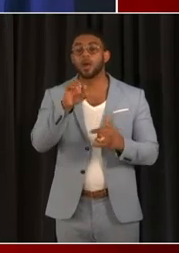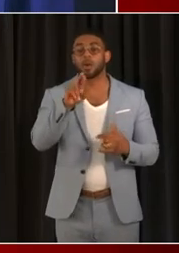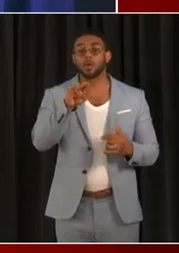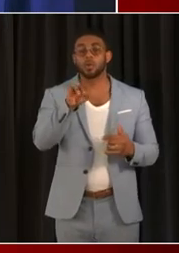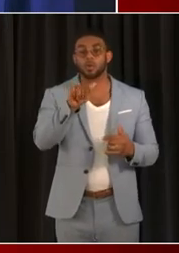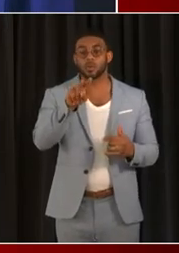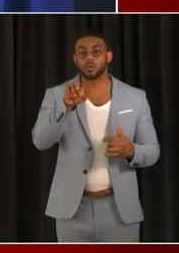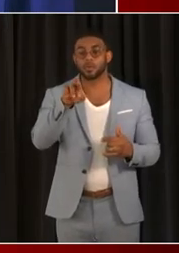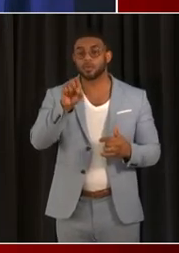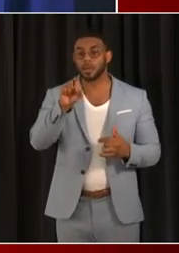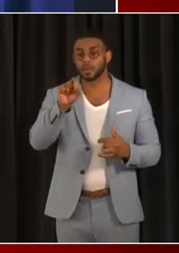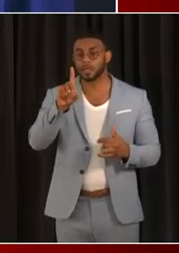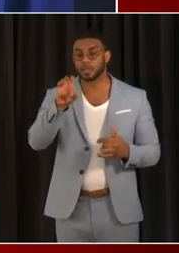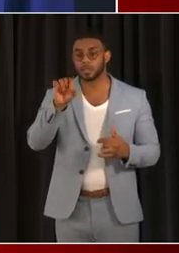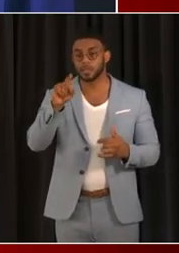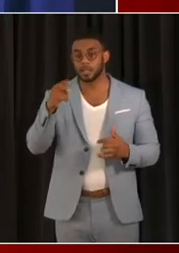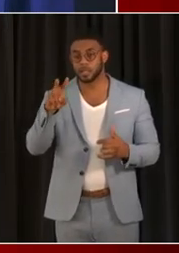to